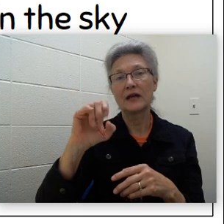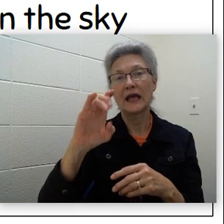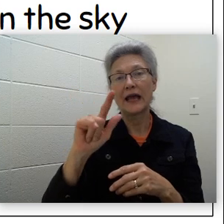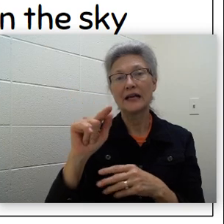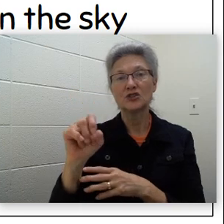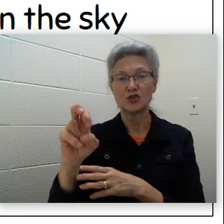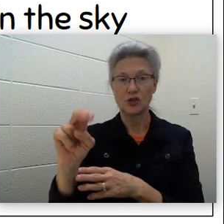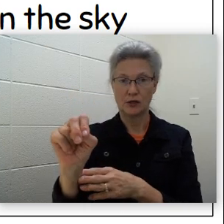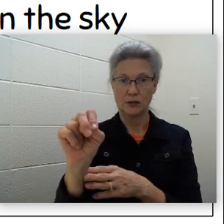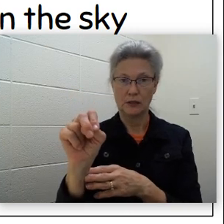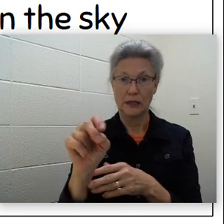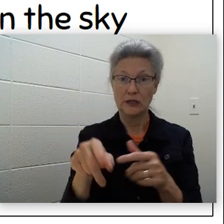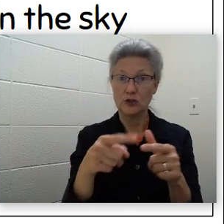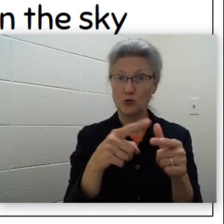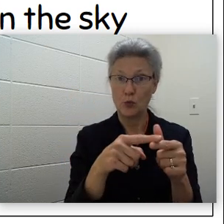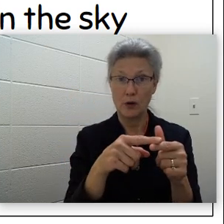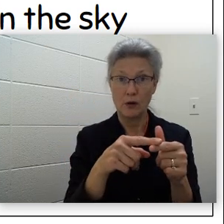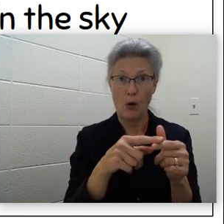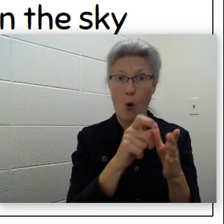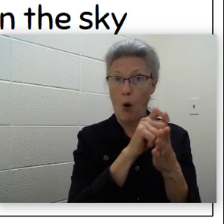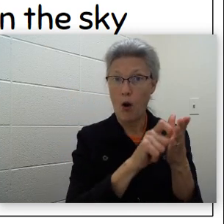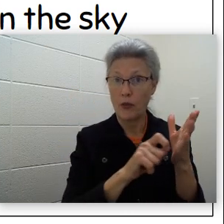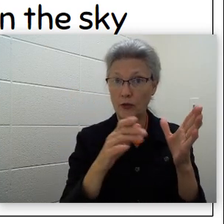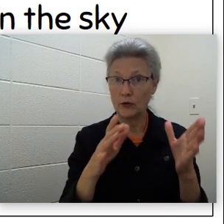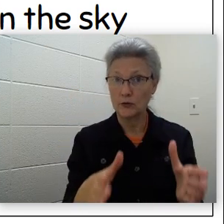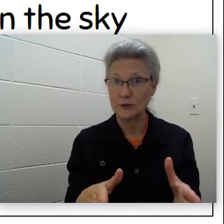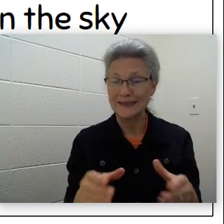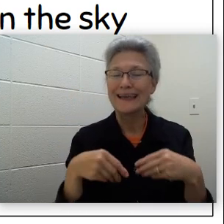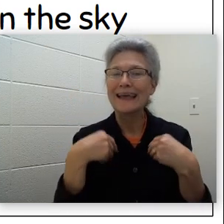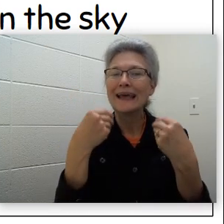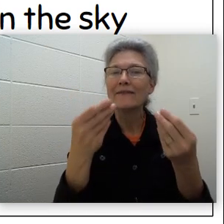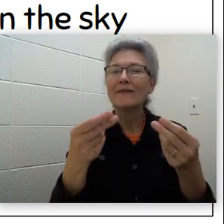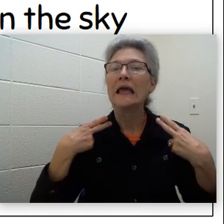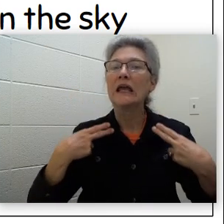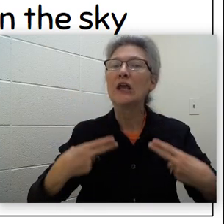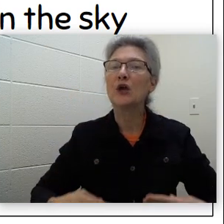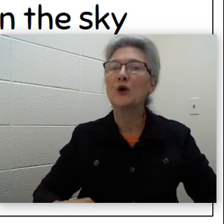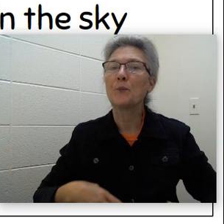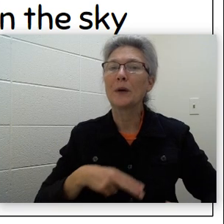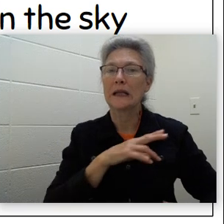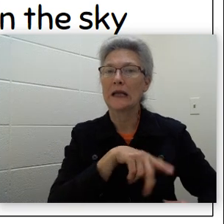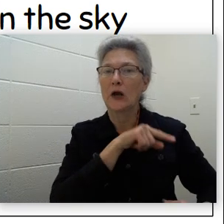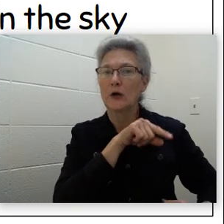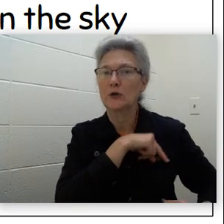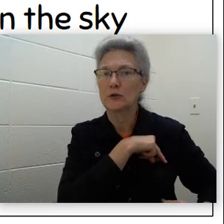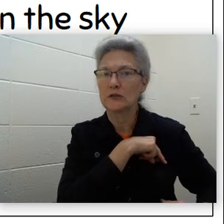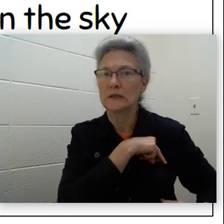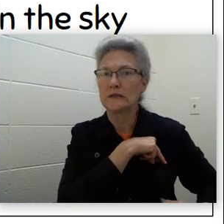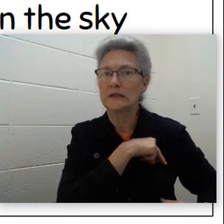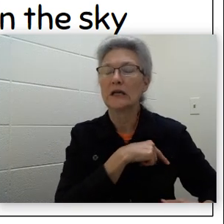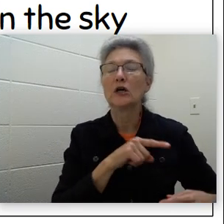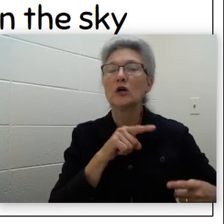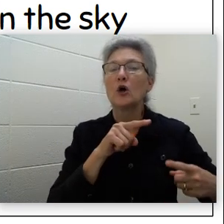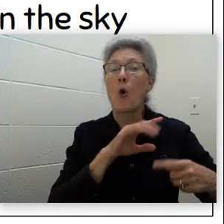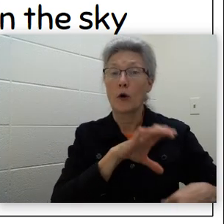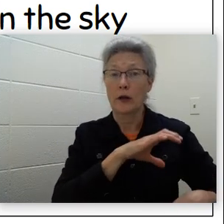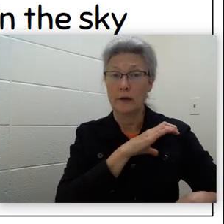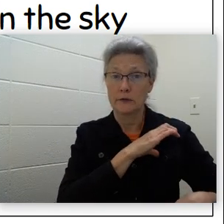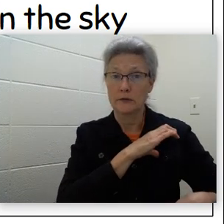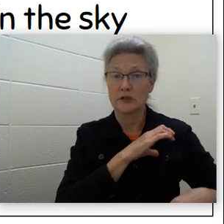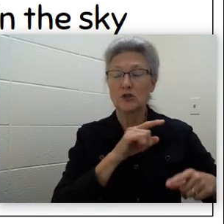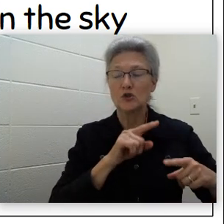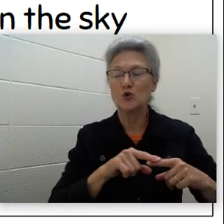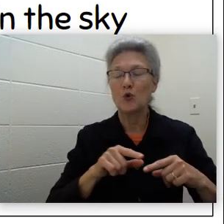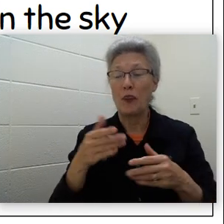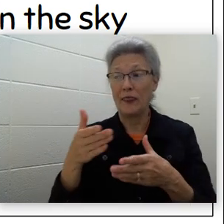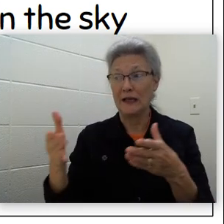Personification is when authors give human qualities or traits to non-human items. If